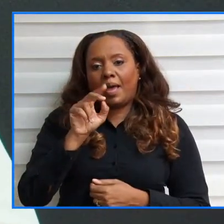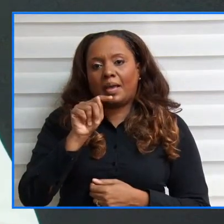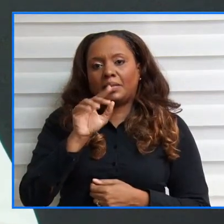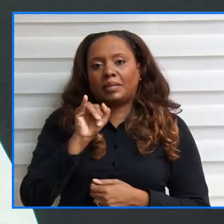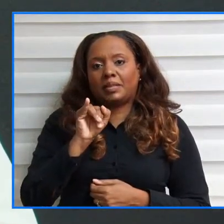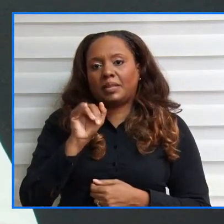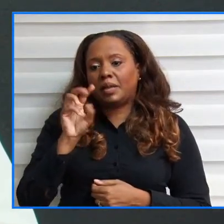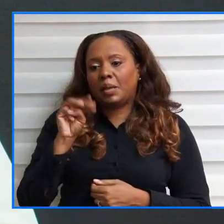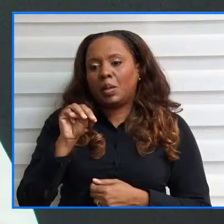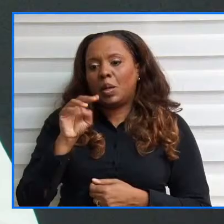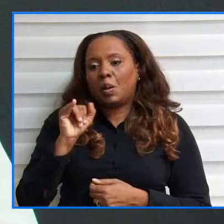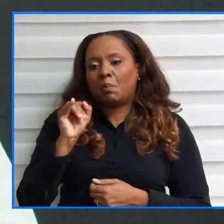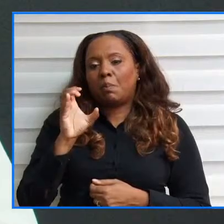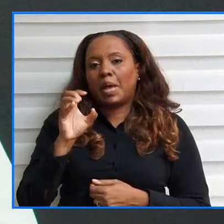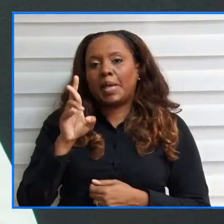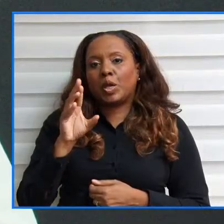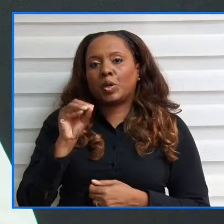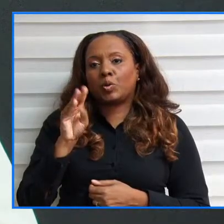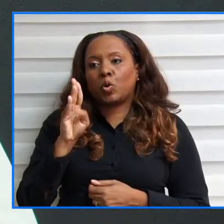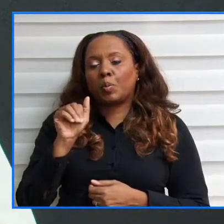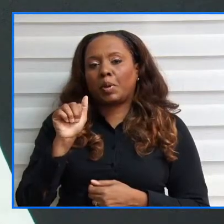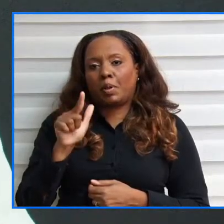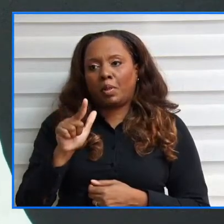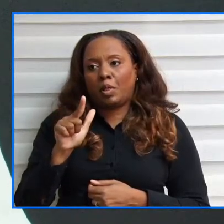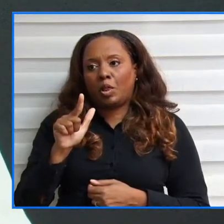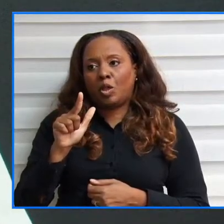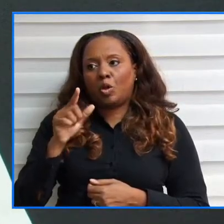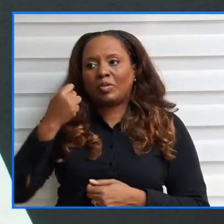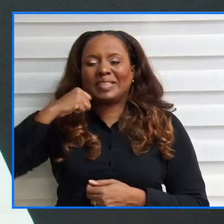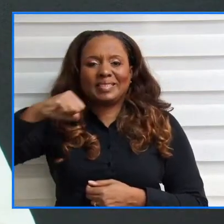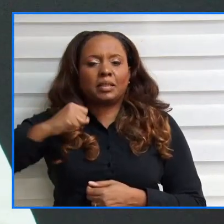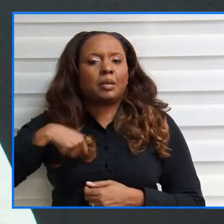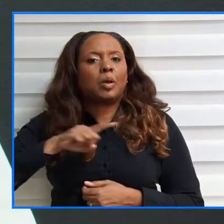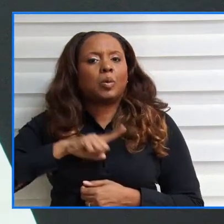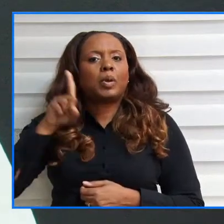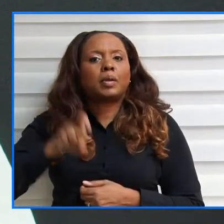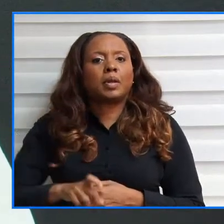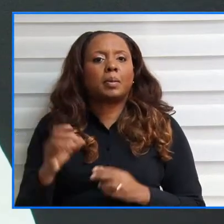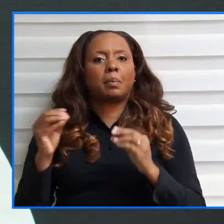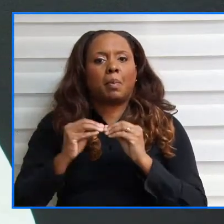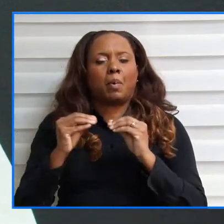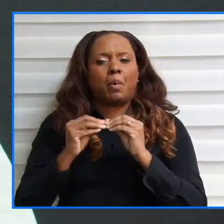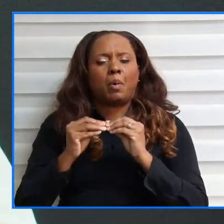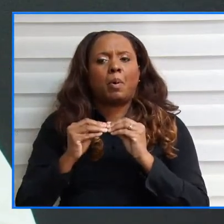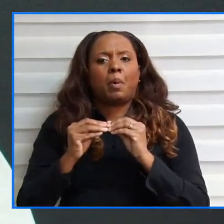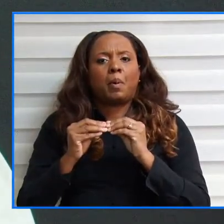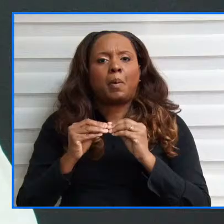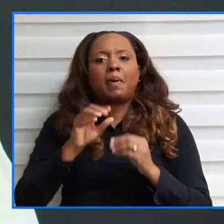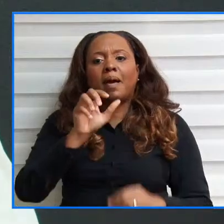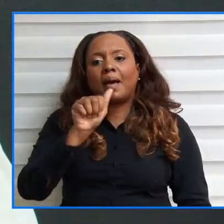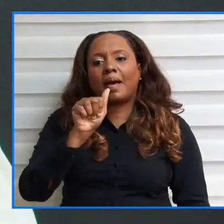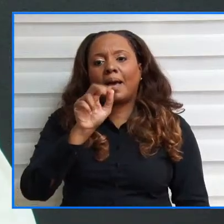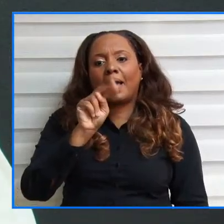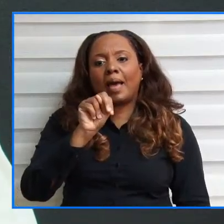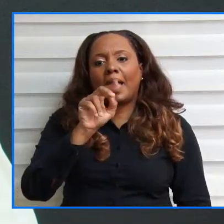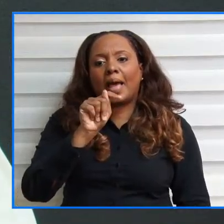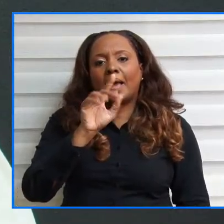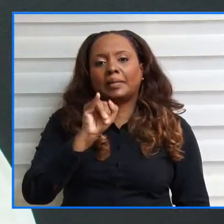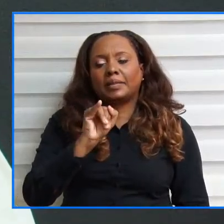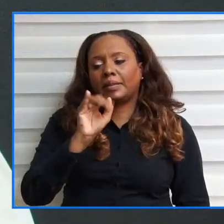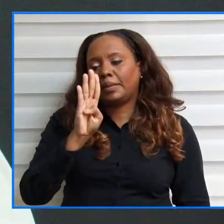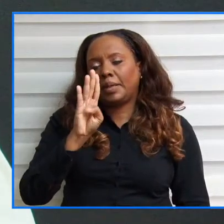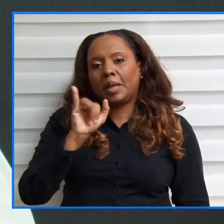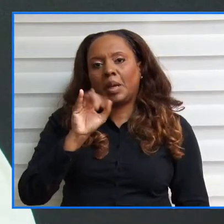is going to need to be able to find is new antibiotics that can fight off the superviruses. So to that extent,